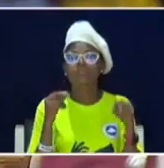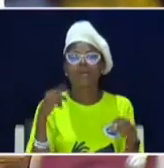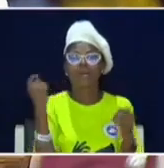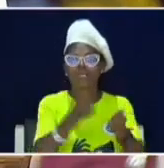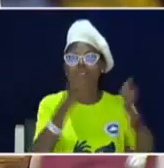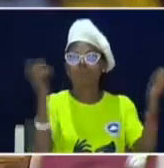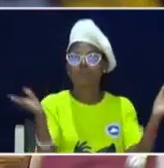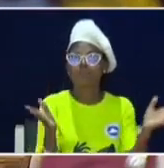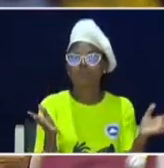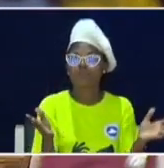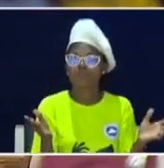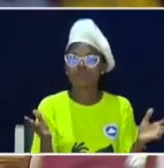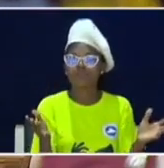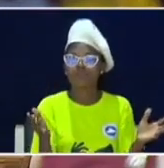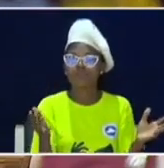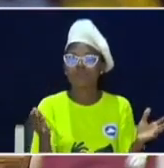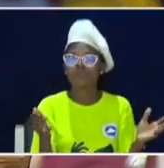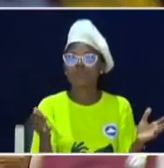Hallelujah.